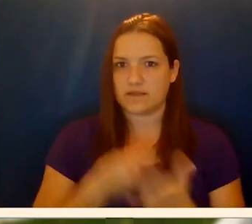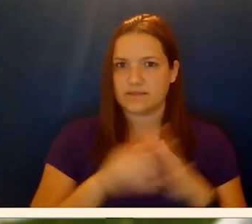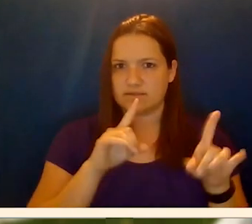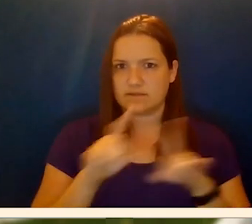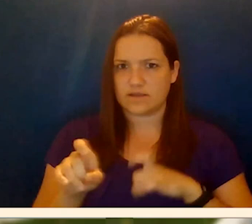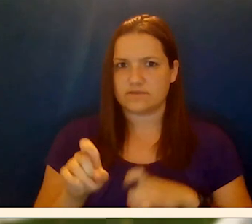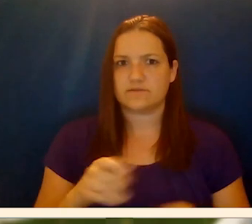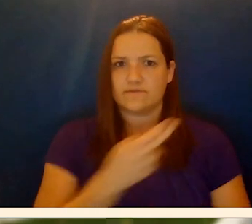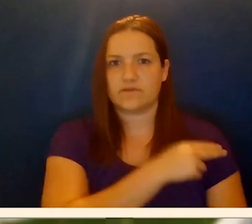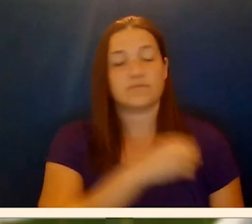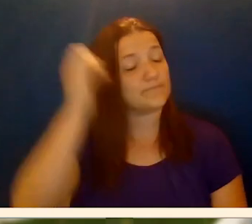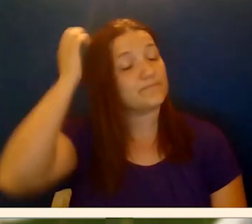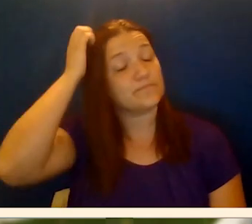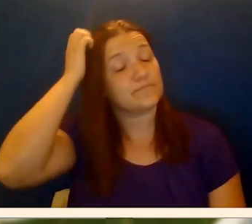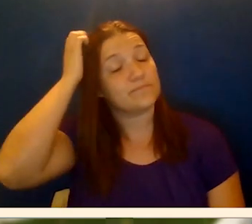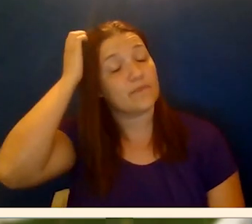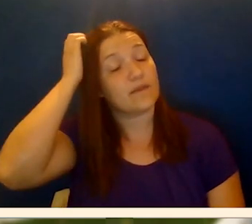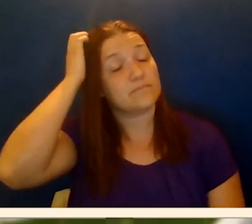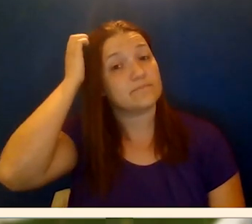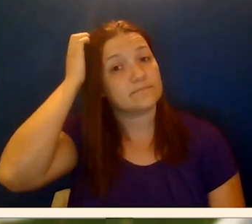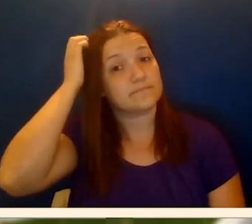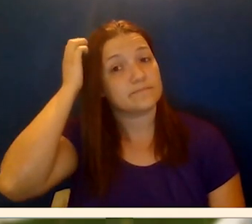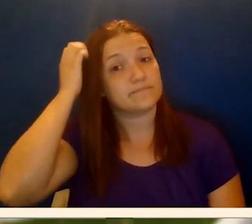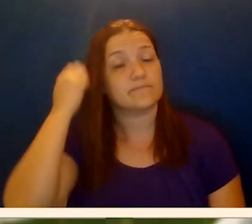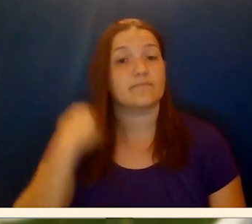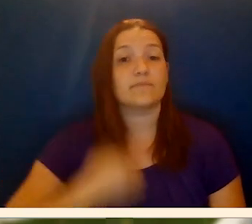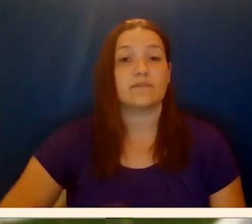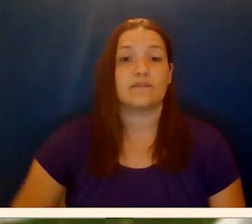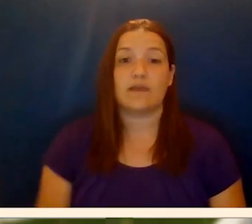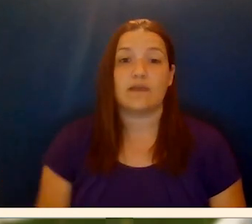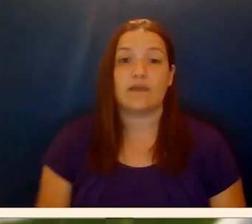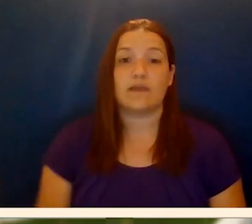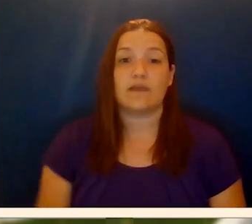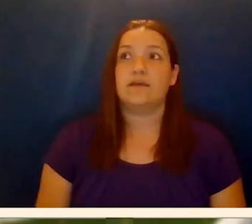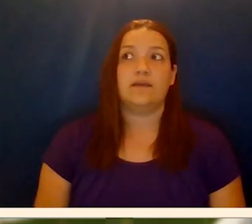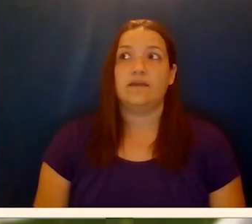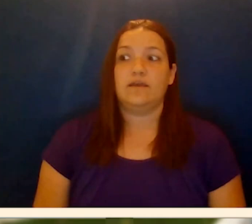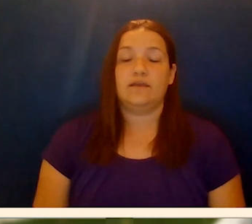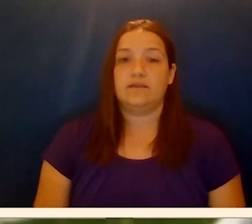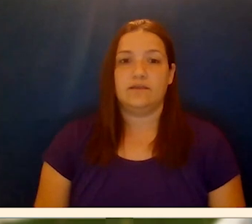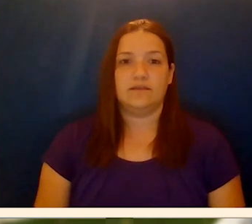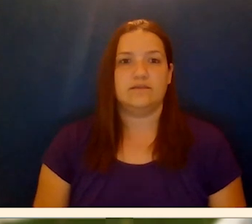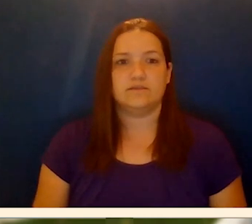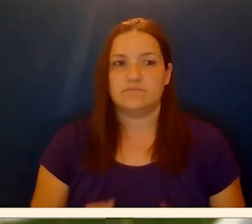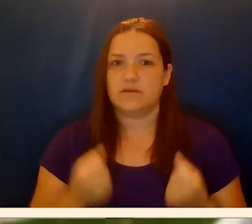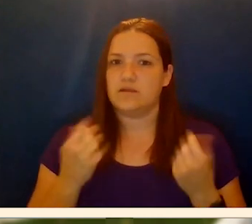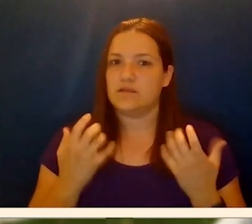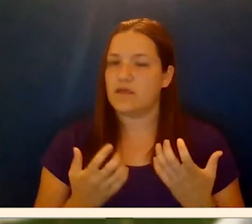logistically, I mean, it's been a Herculean effort by so many leaders and